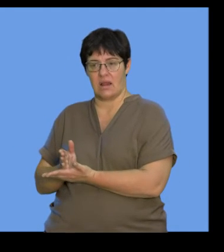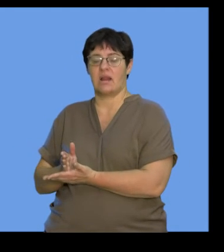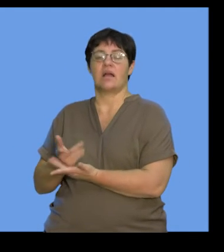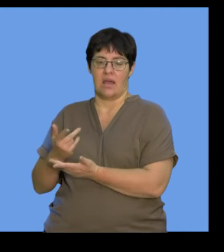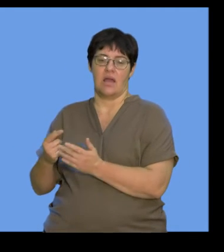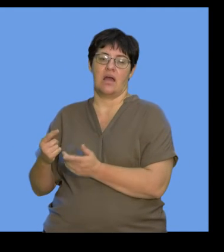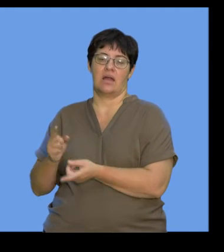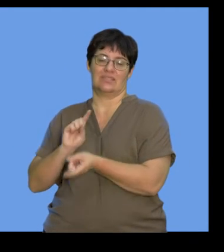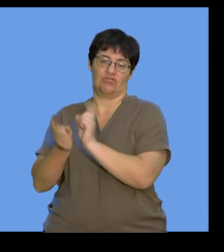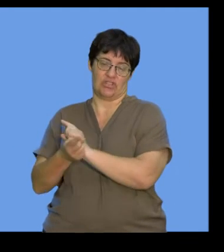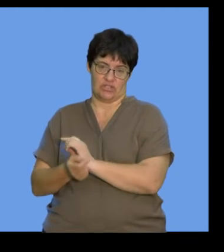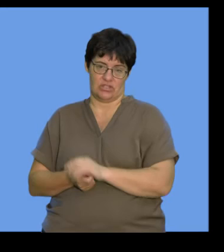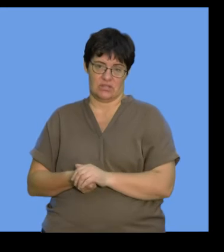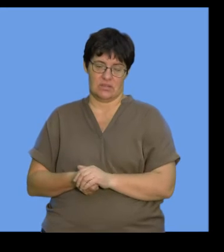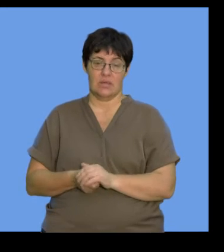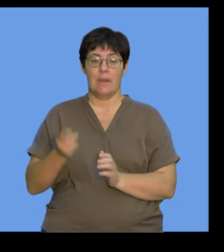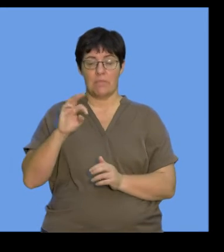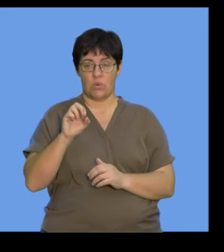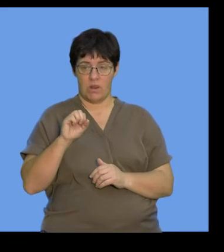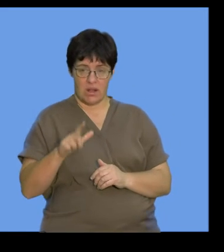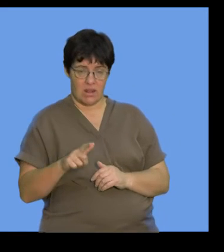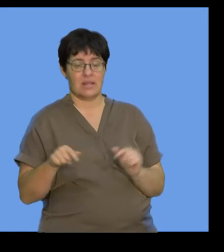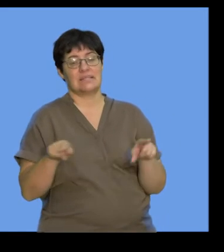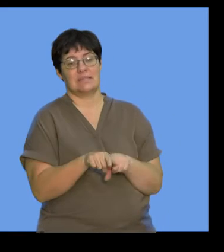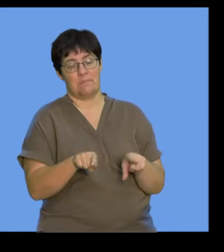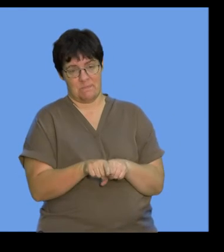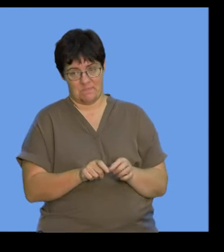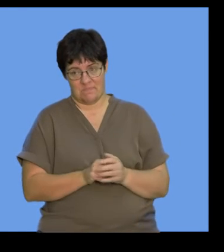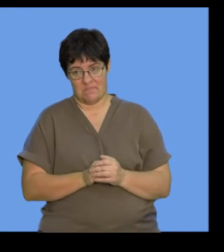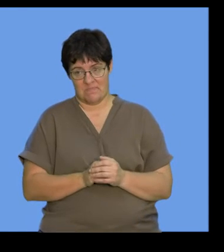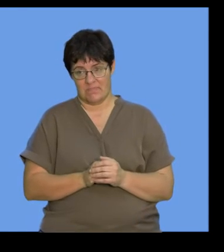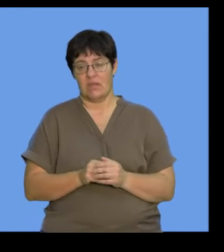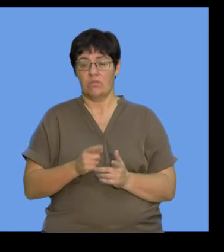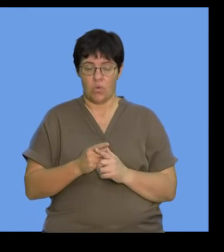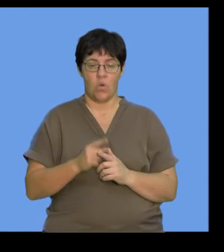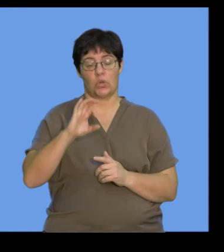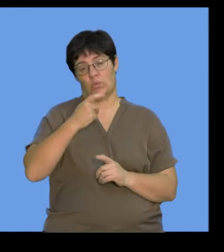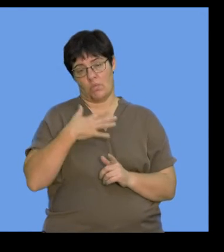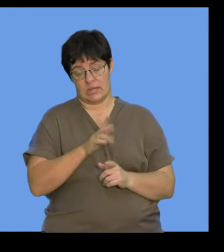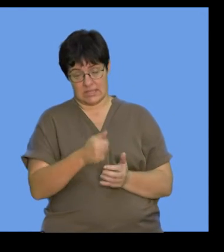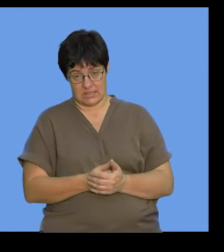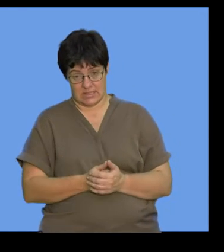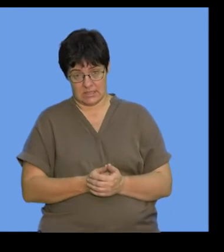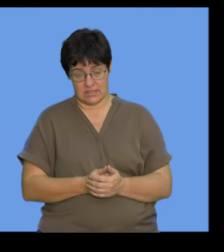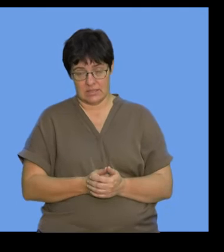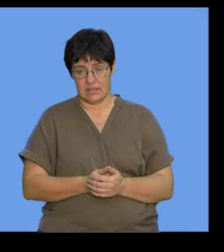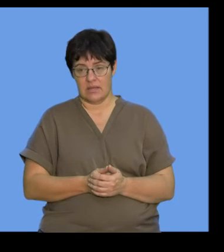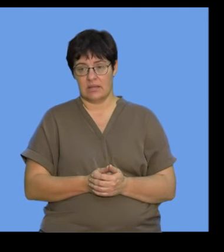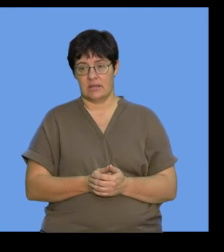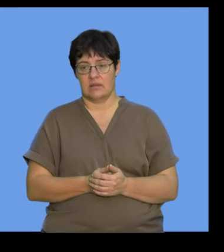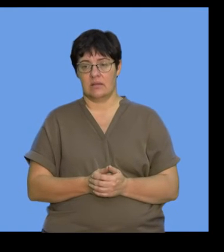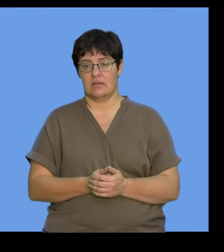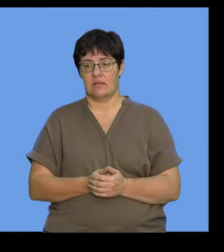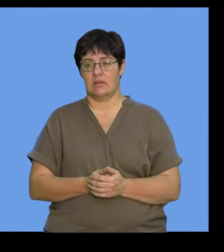have a different sign, but the binomial will have the same sign as what your cube was, right? And then the